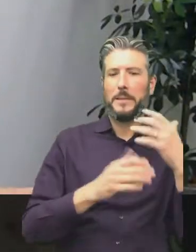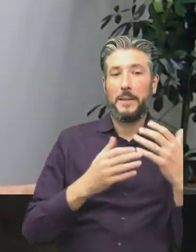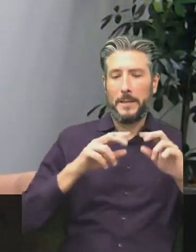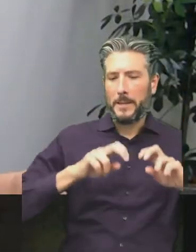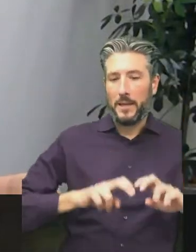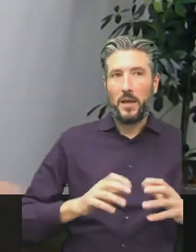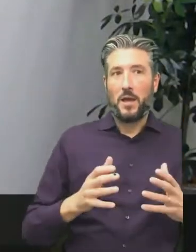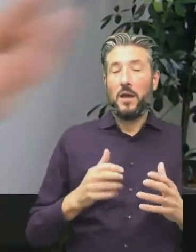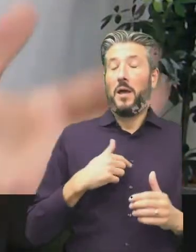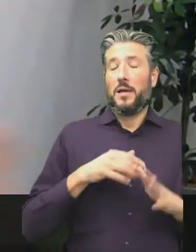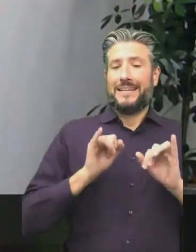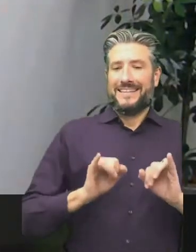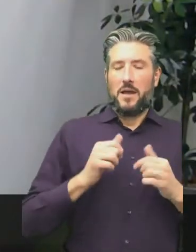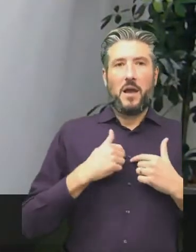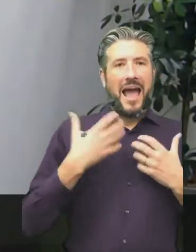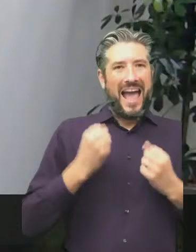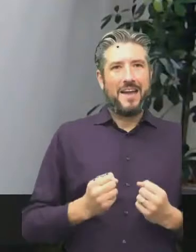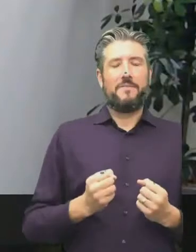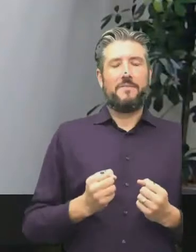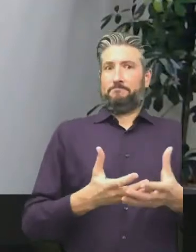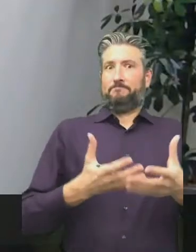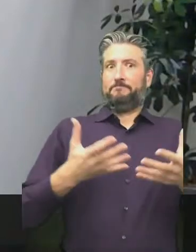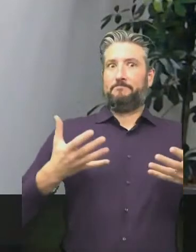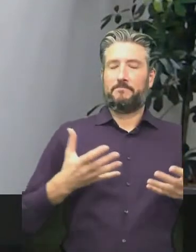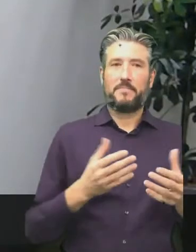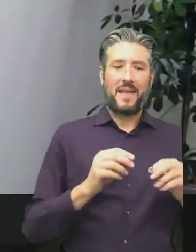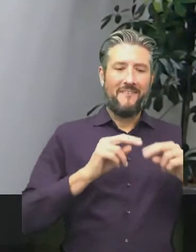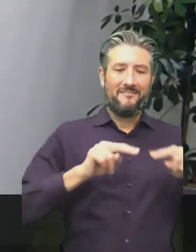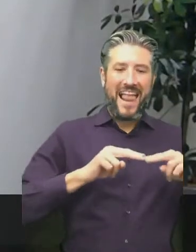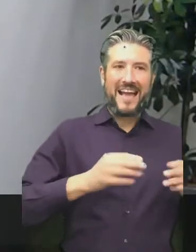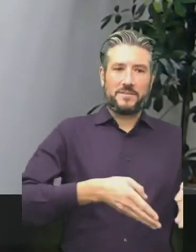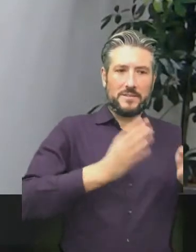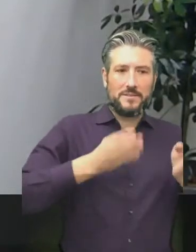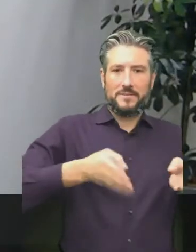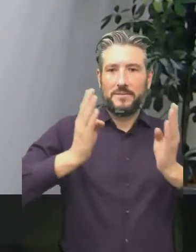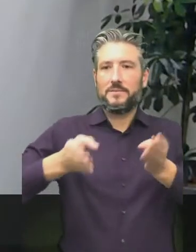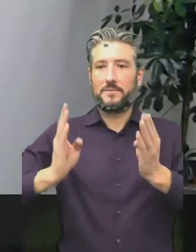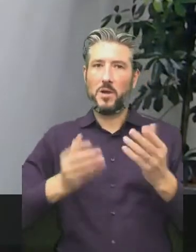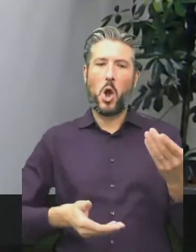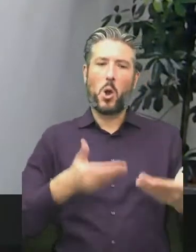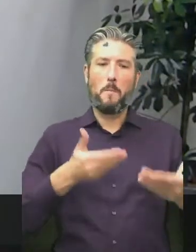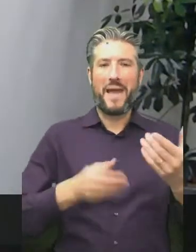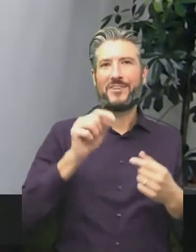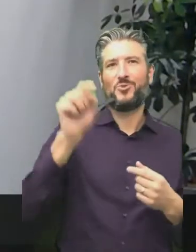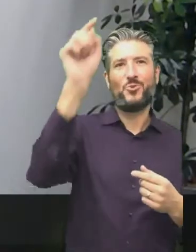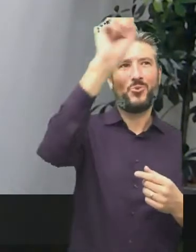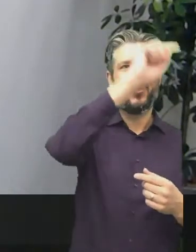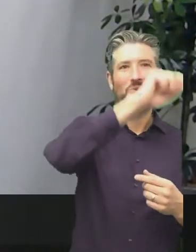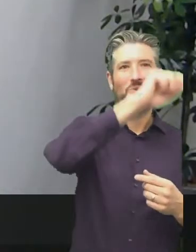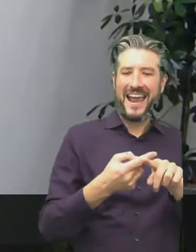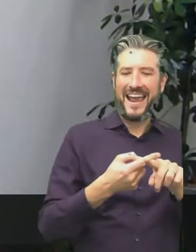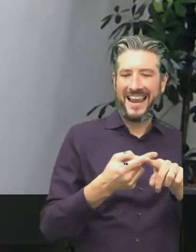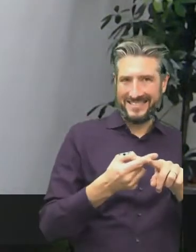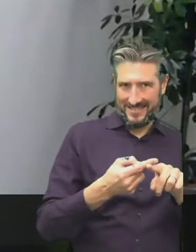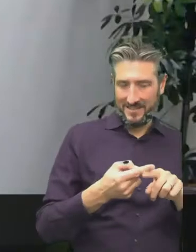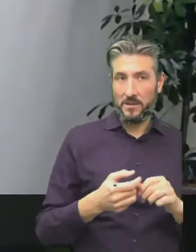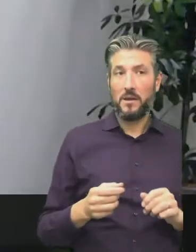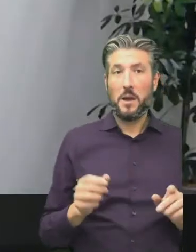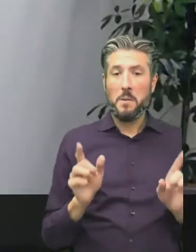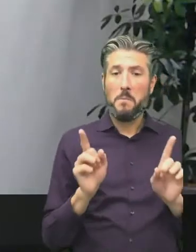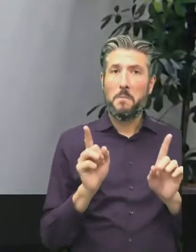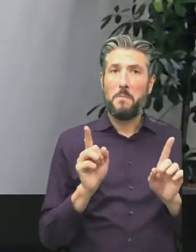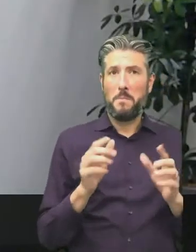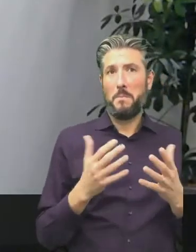flats in our city than other parts of the country, more homes in multiple occupancy, and less ability to have